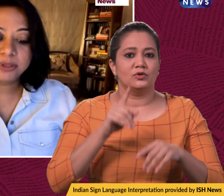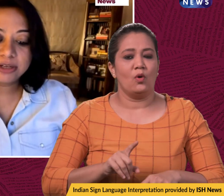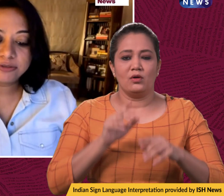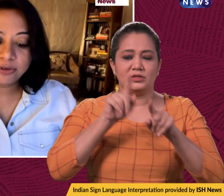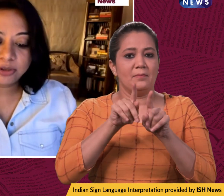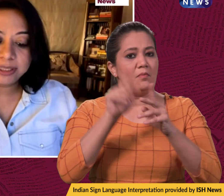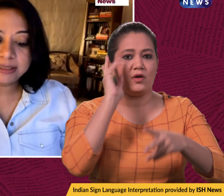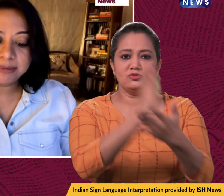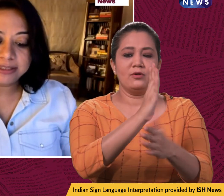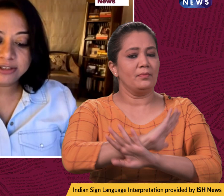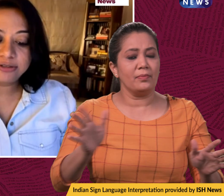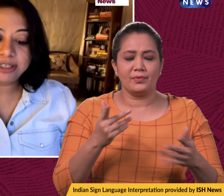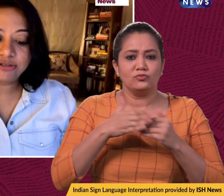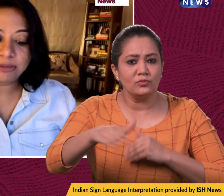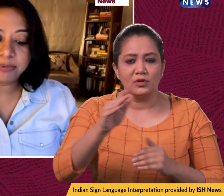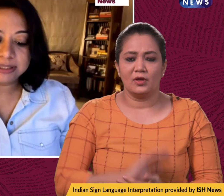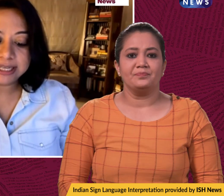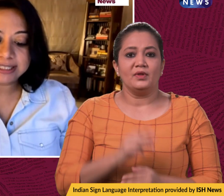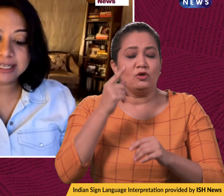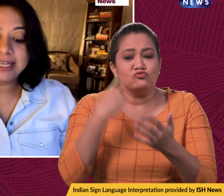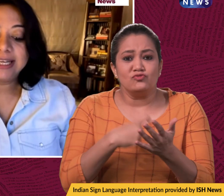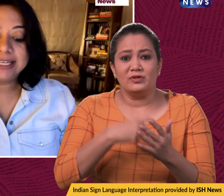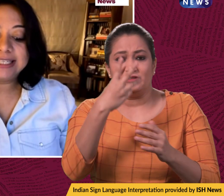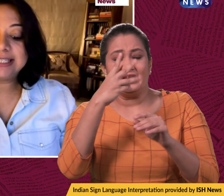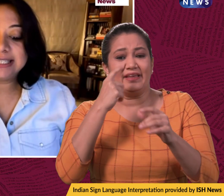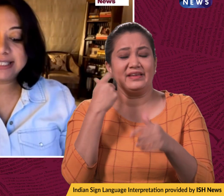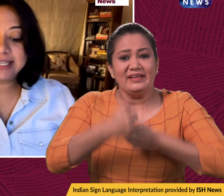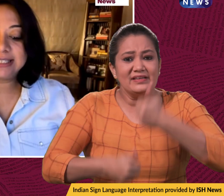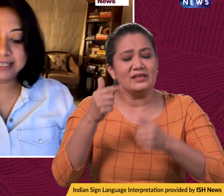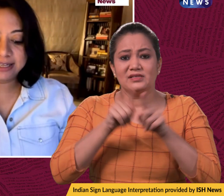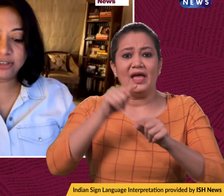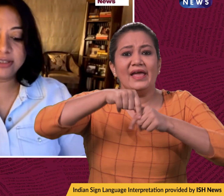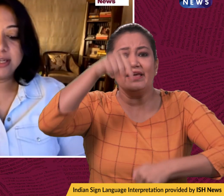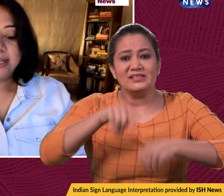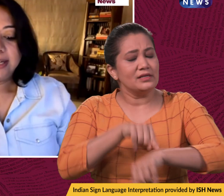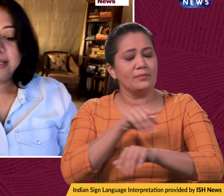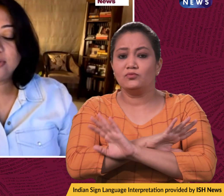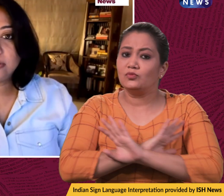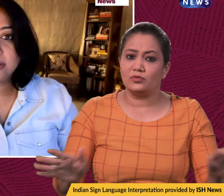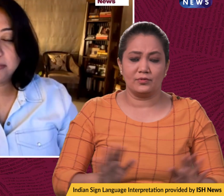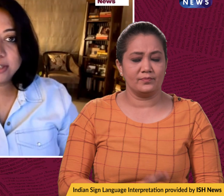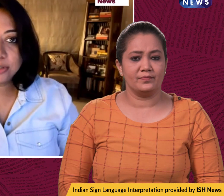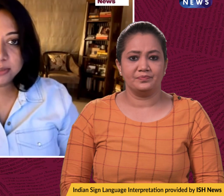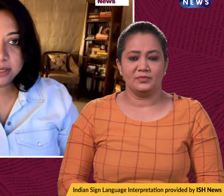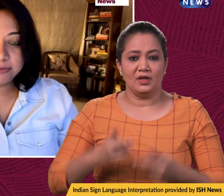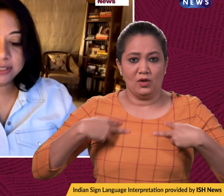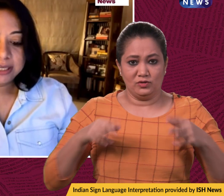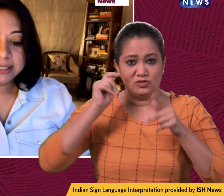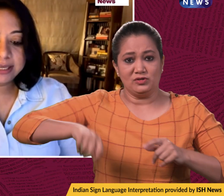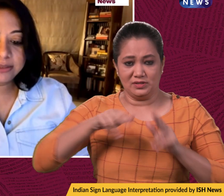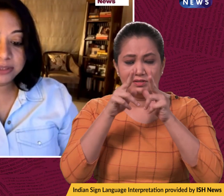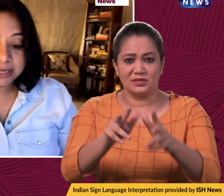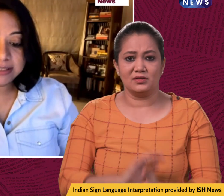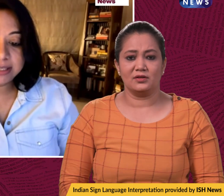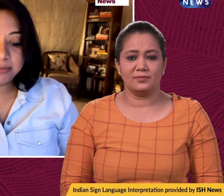without following the mandatory triple test in the state elections. In its order, the bench observed